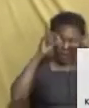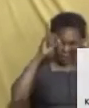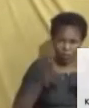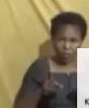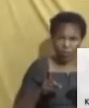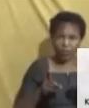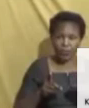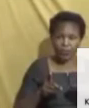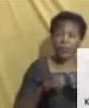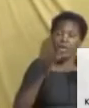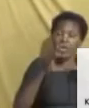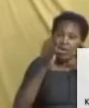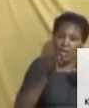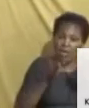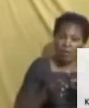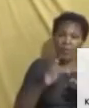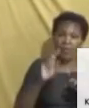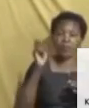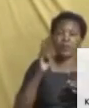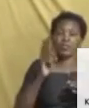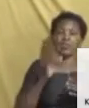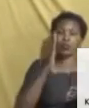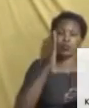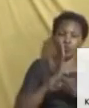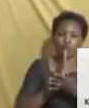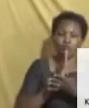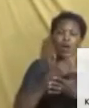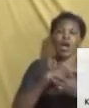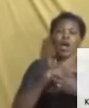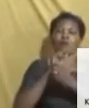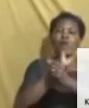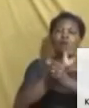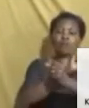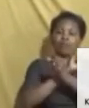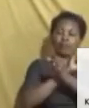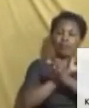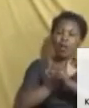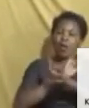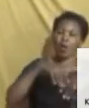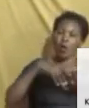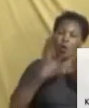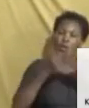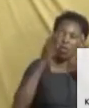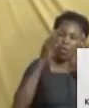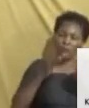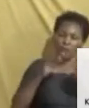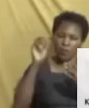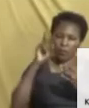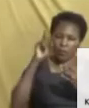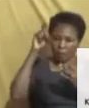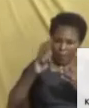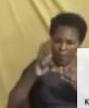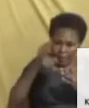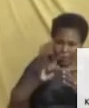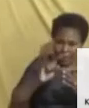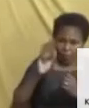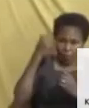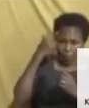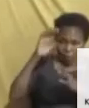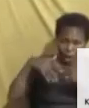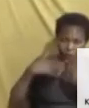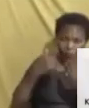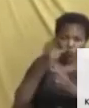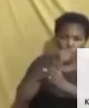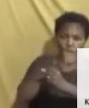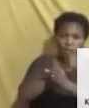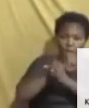If the president is immune, if the president is supposed to protect the Constitution, the president has